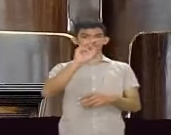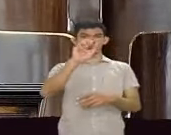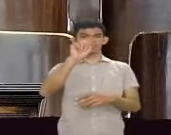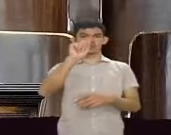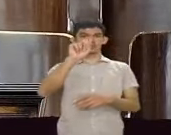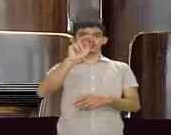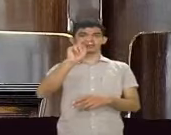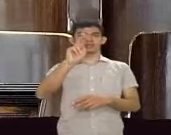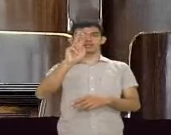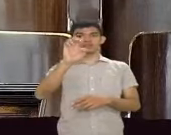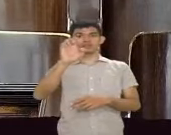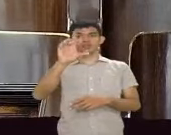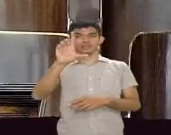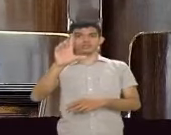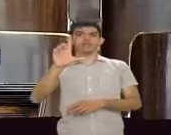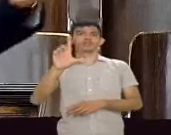us.